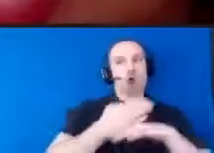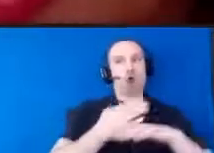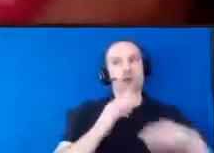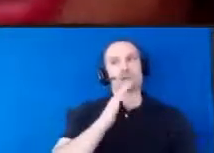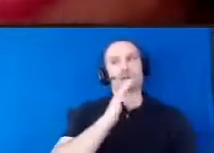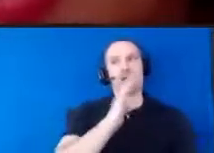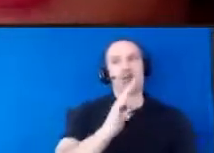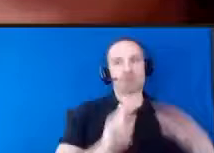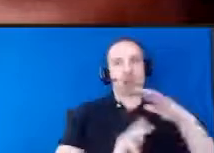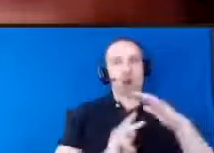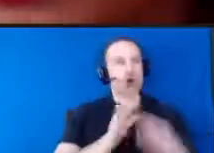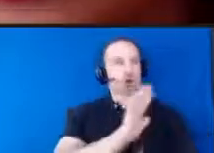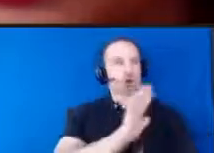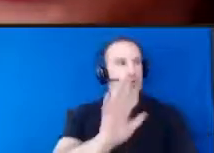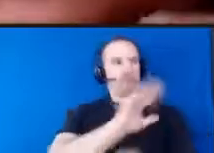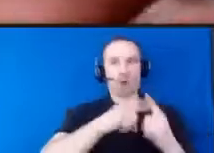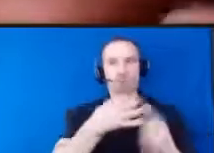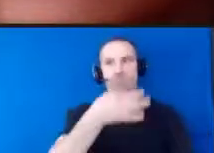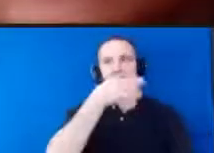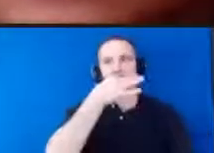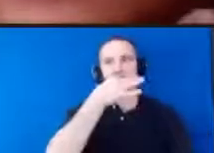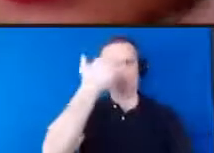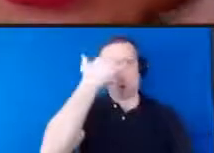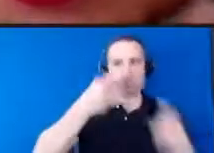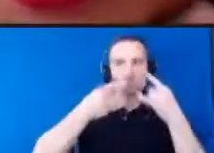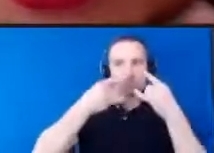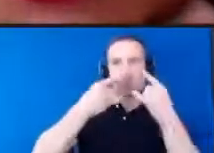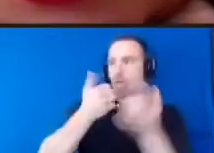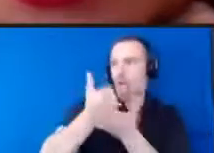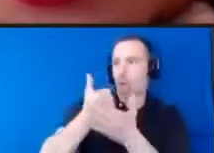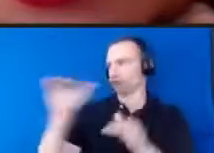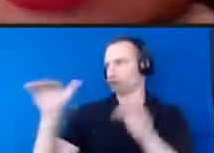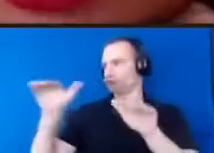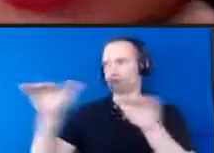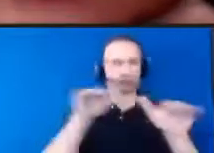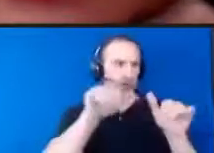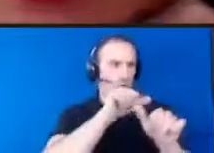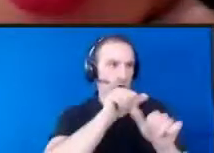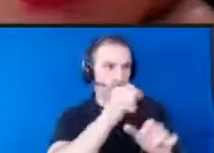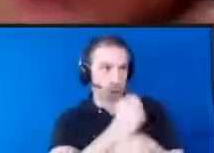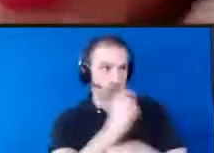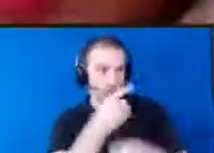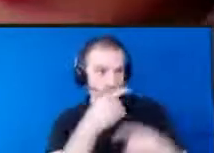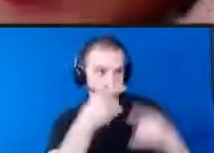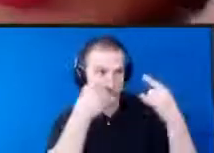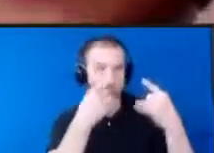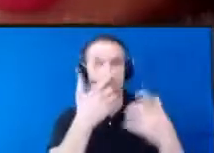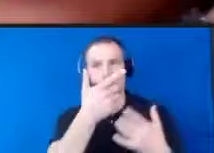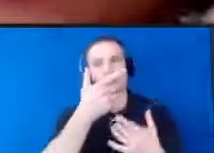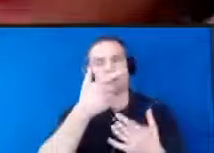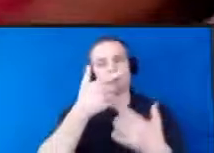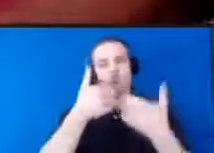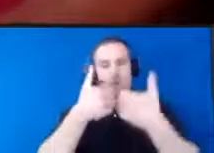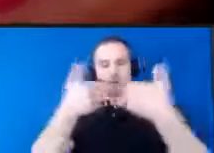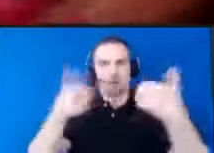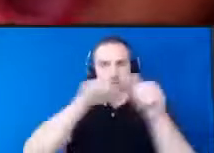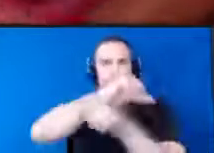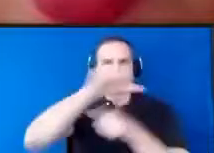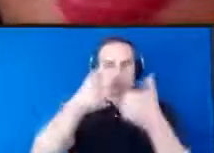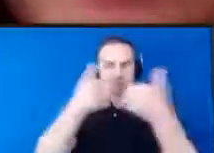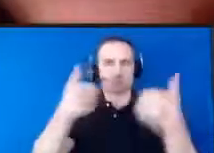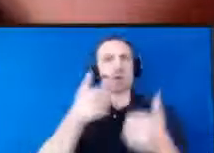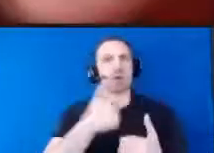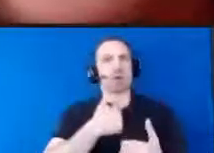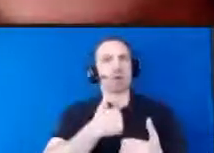good at keeping their masks on. In fact, they're great at checking each other and doing the social distancing. She tries to do it at home, and I have to remind her, like, no, mom can still give you a